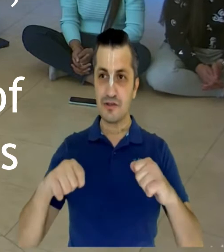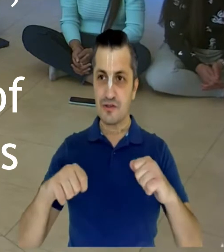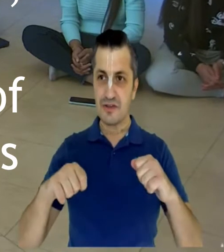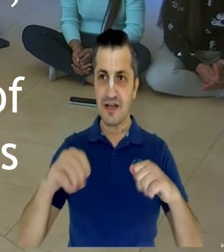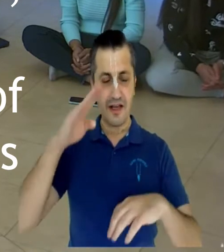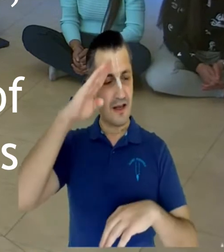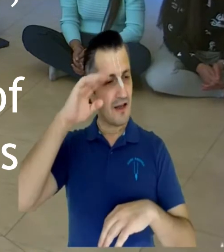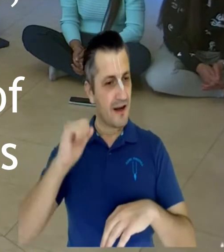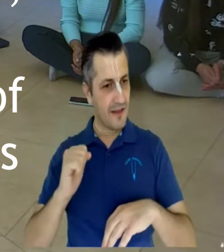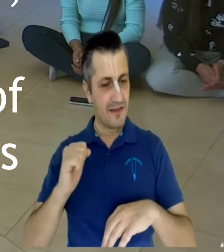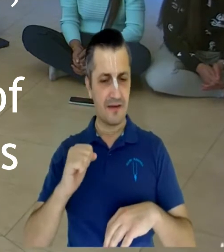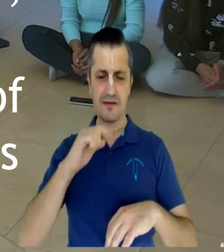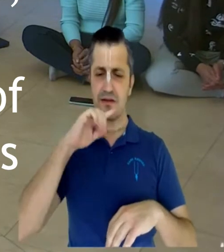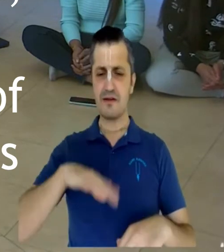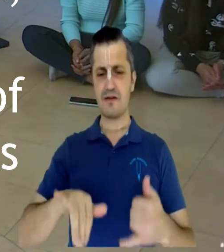Yasodanandana Braja